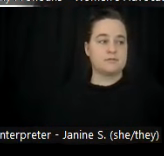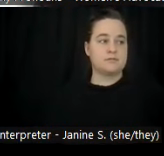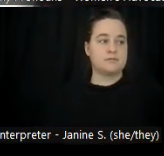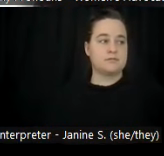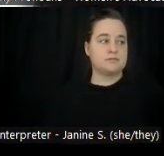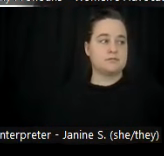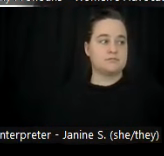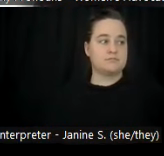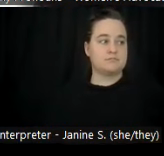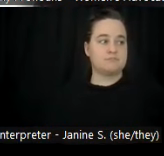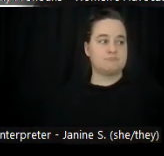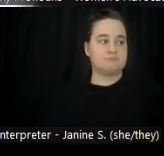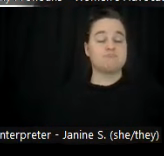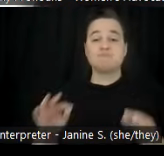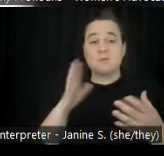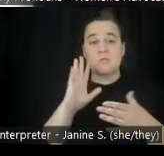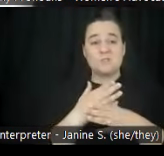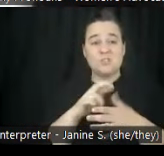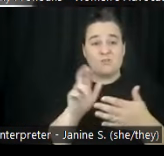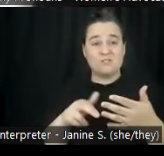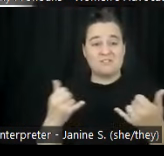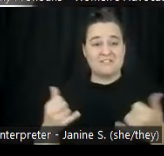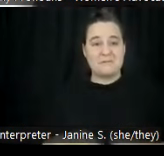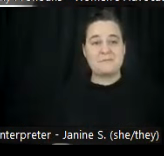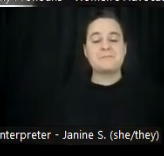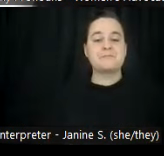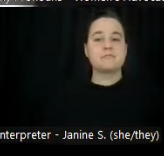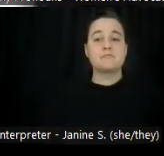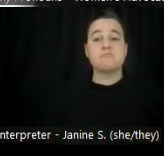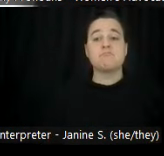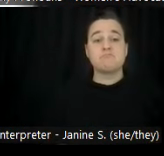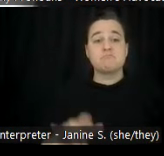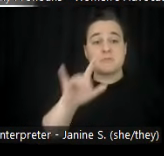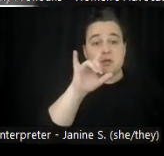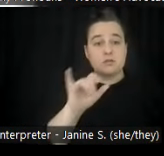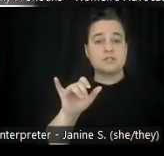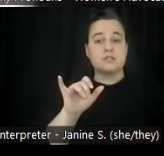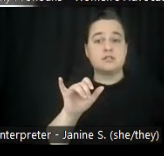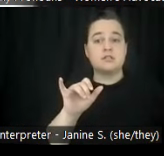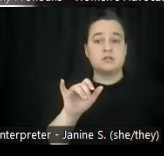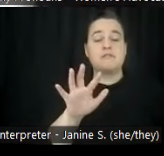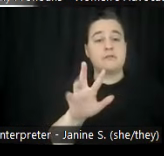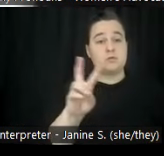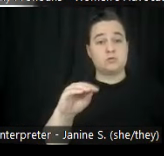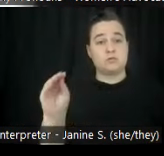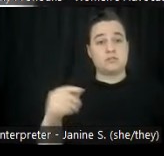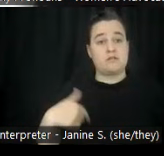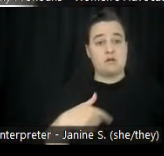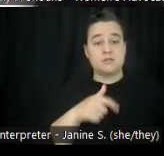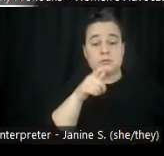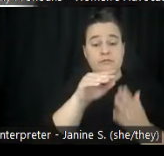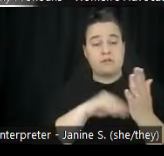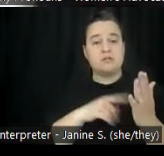All right, excellent. I'll go ahead and share the results here. So it looks like 52% of us who filled out the poll